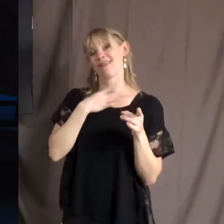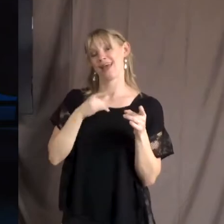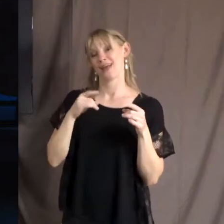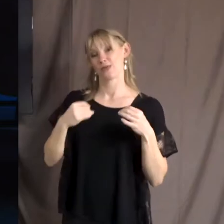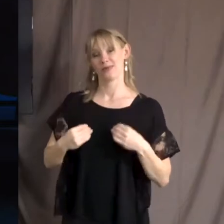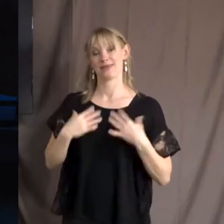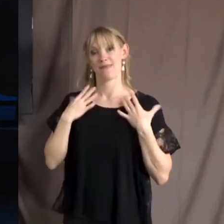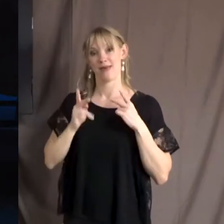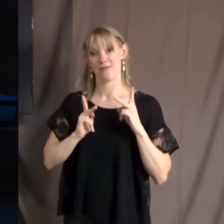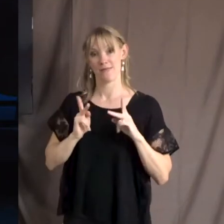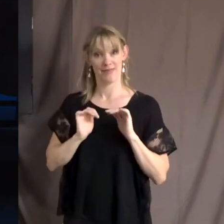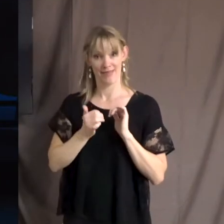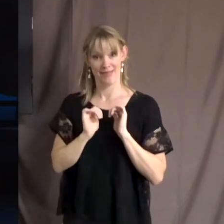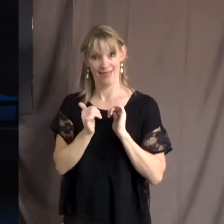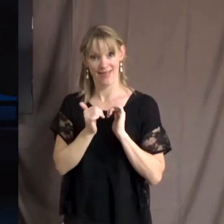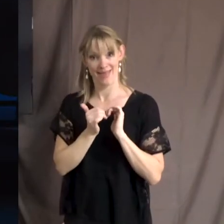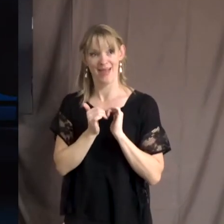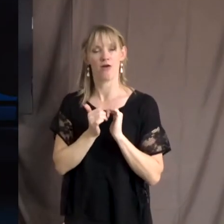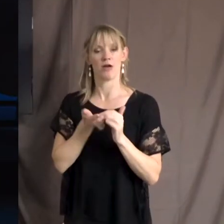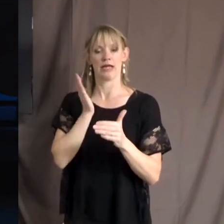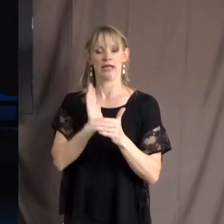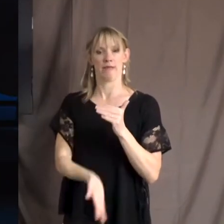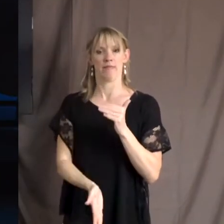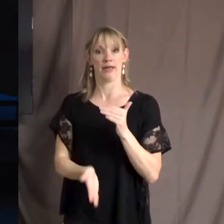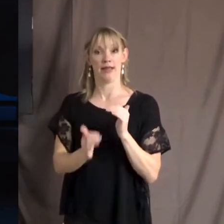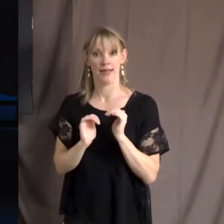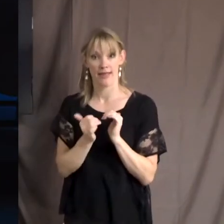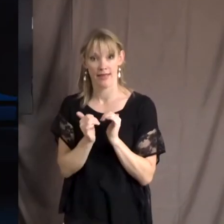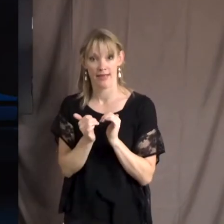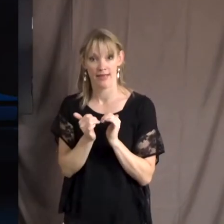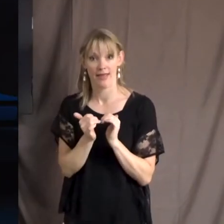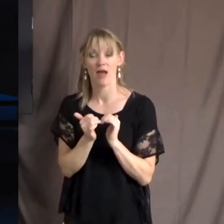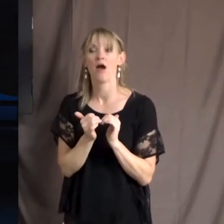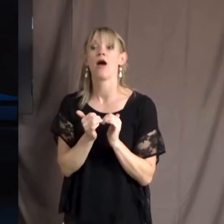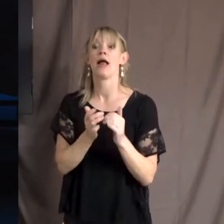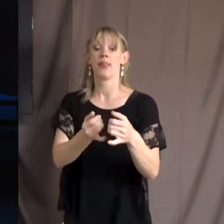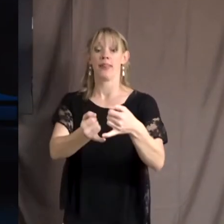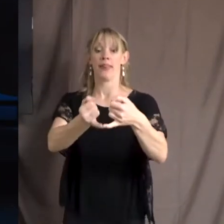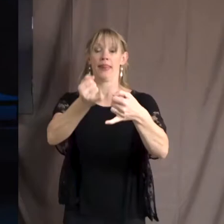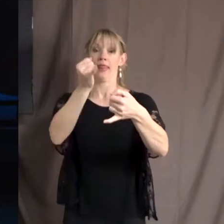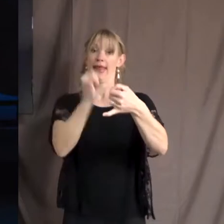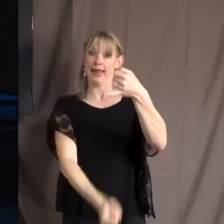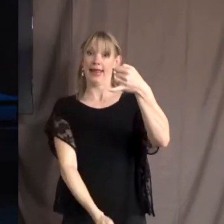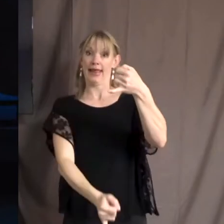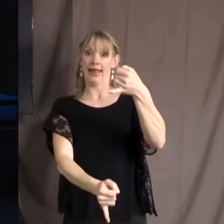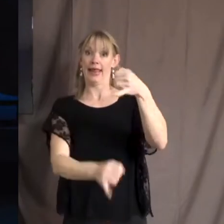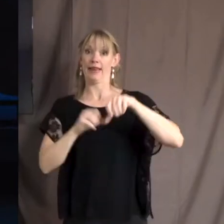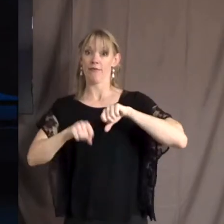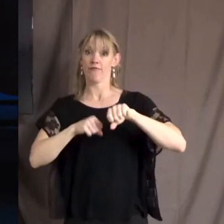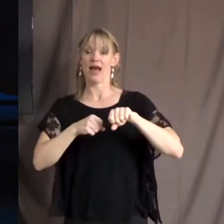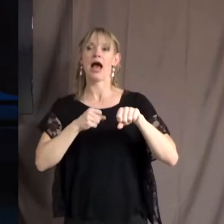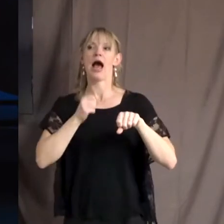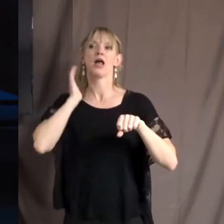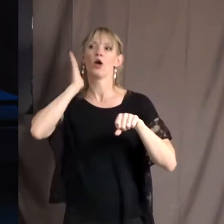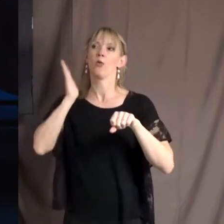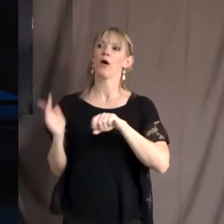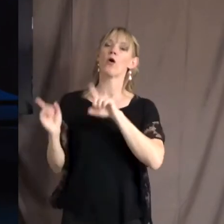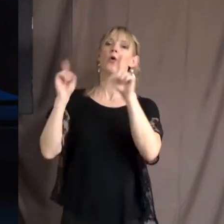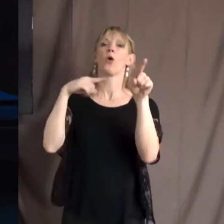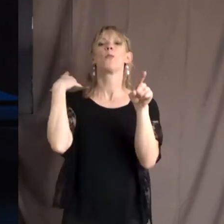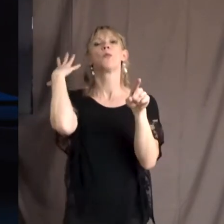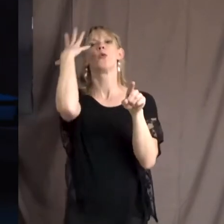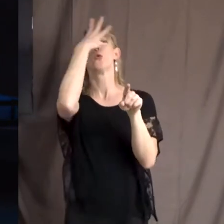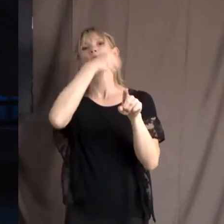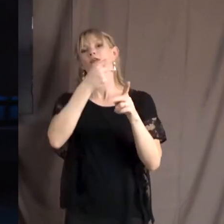people on these rides to complete the ride by promising you that at the end of that ride, he's going to take you to some beautiful spot on the